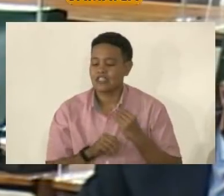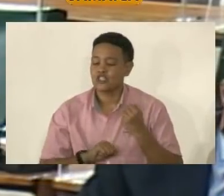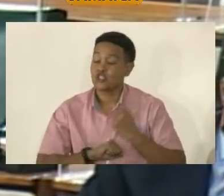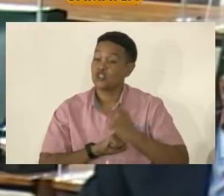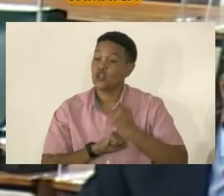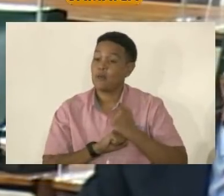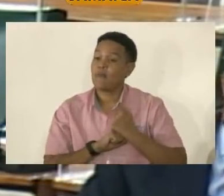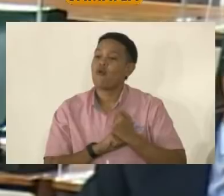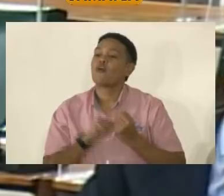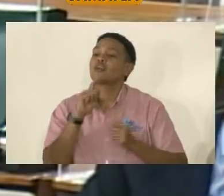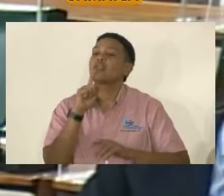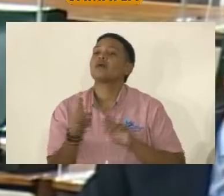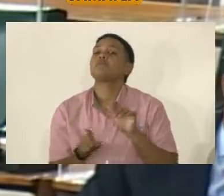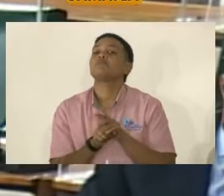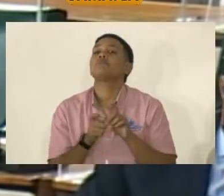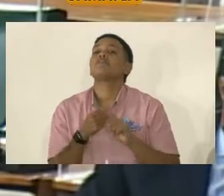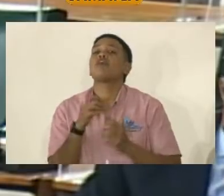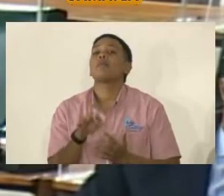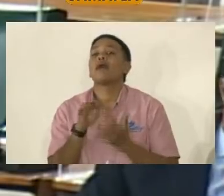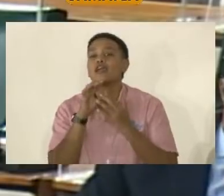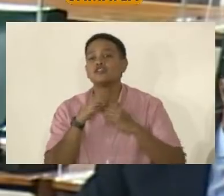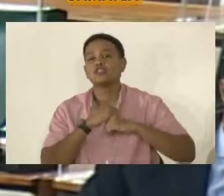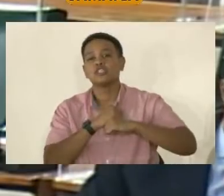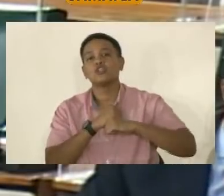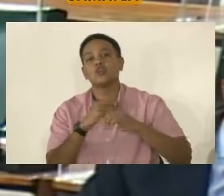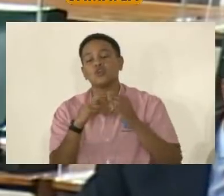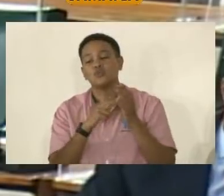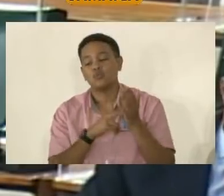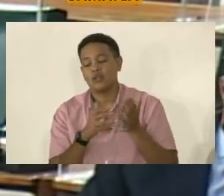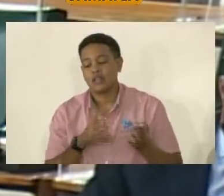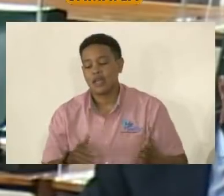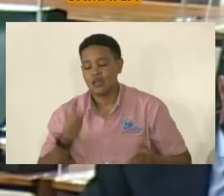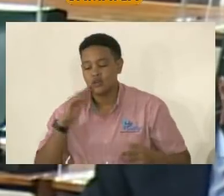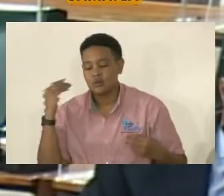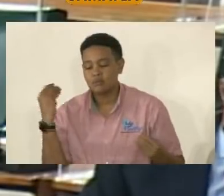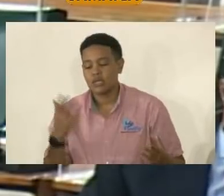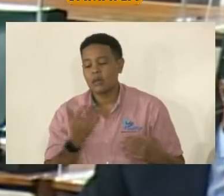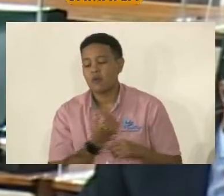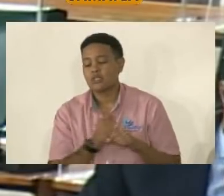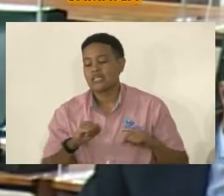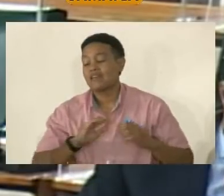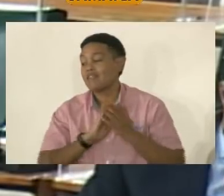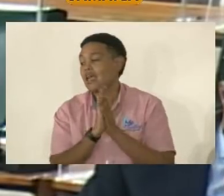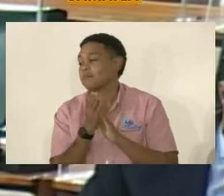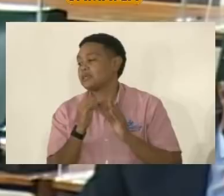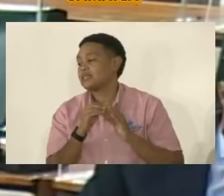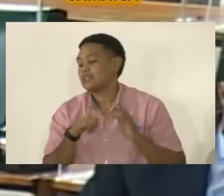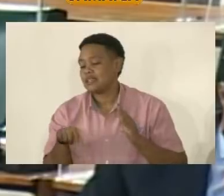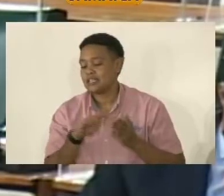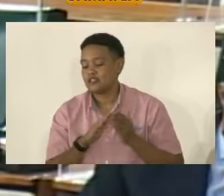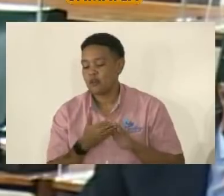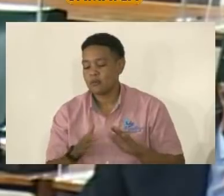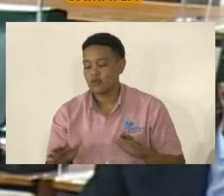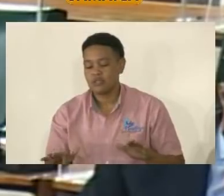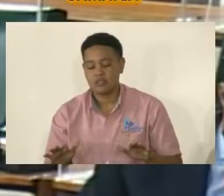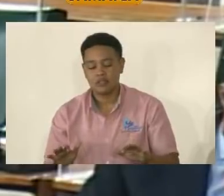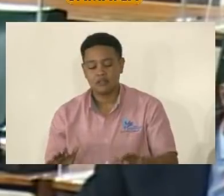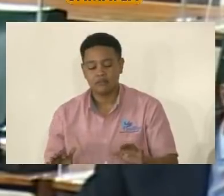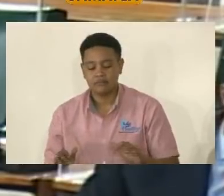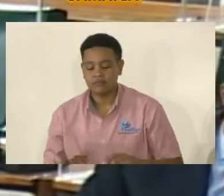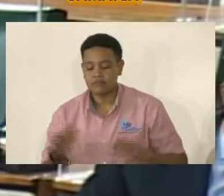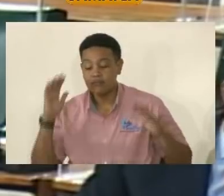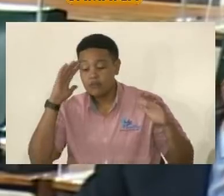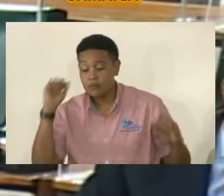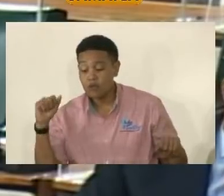support that comes from extraordinary security measures to bring about safety and peace in these communities. Mr.